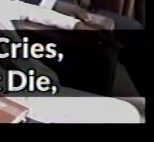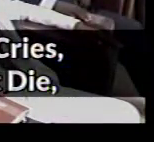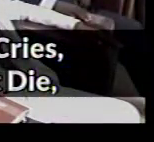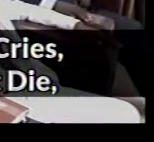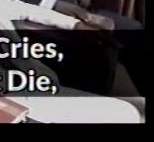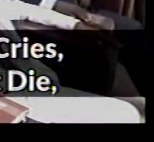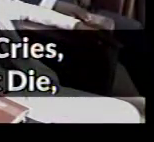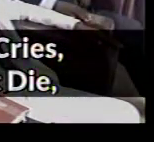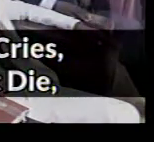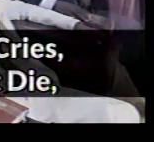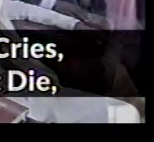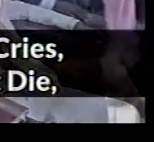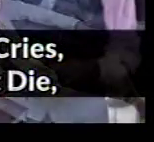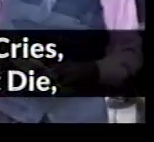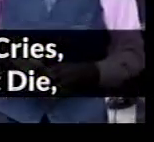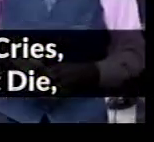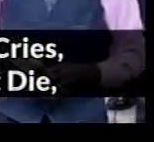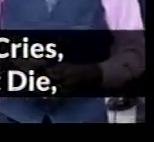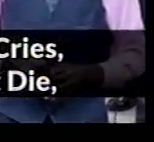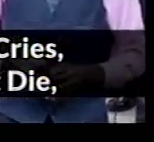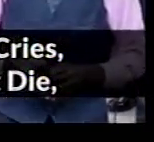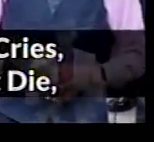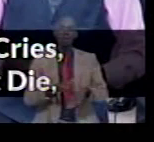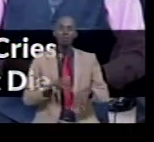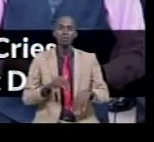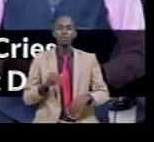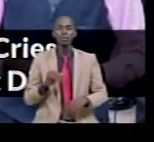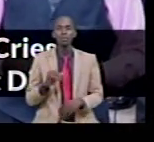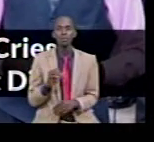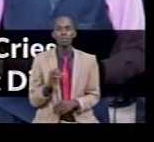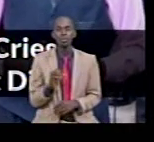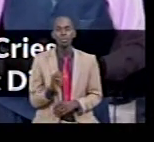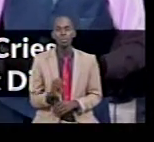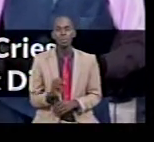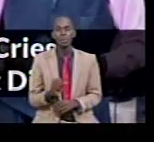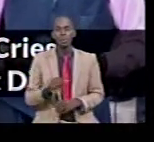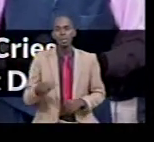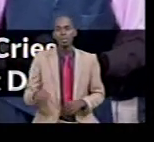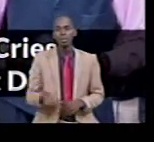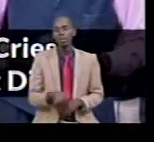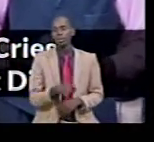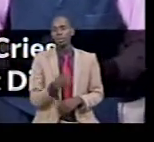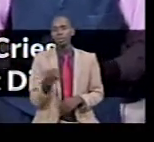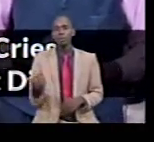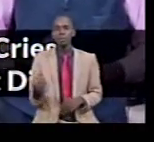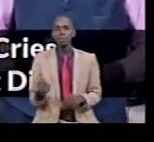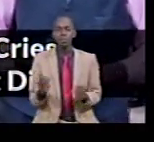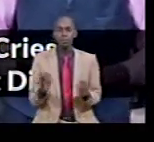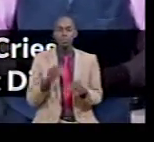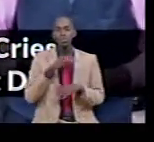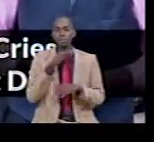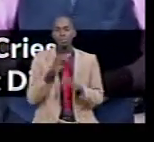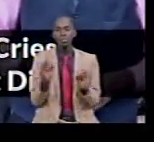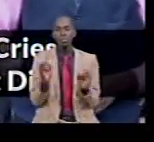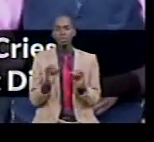a shepherd cries, I know the